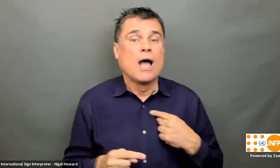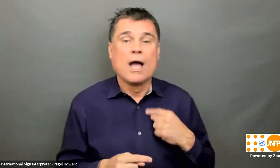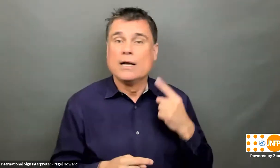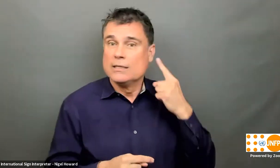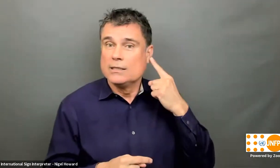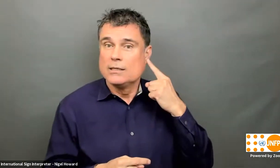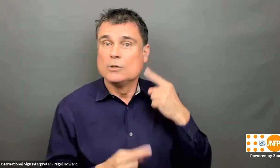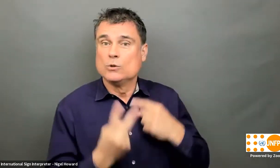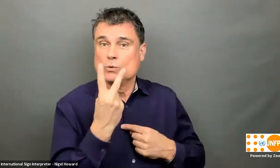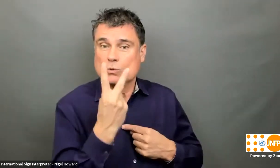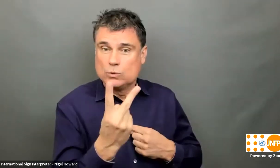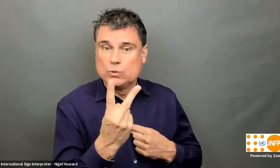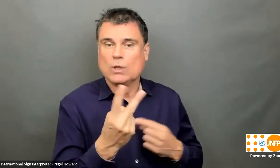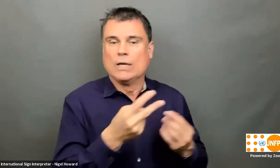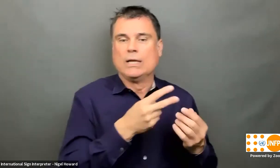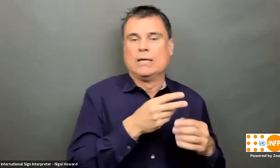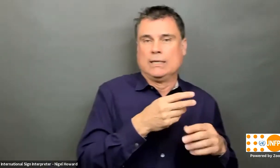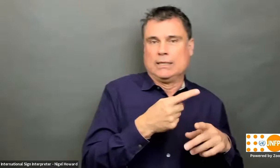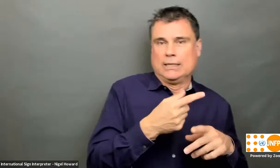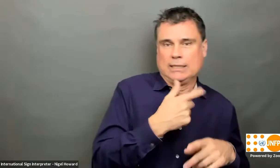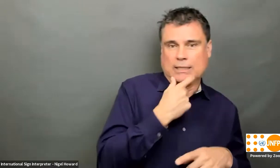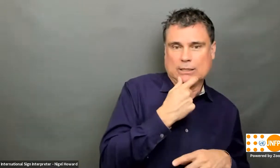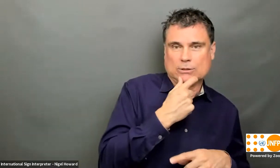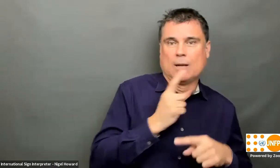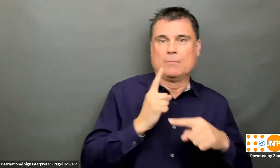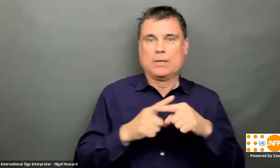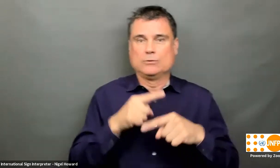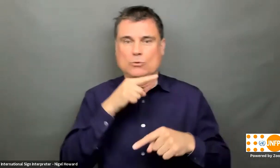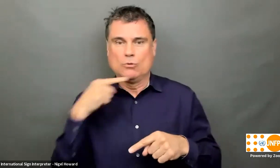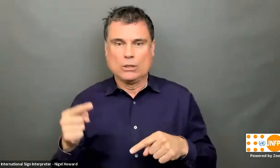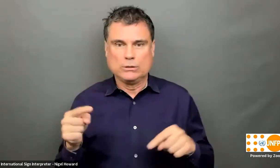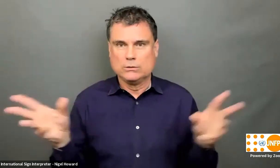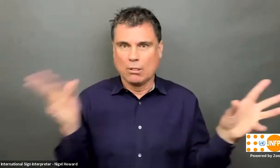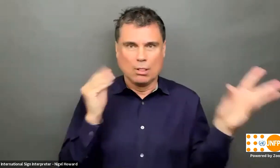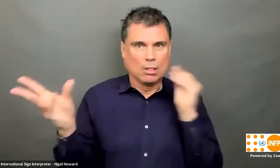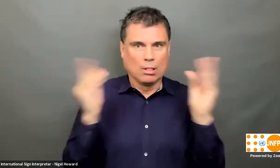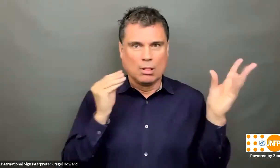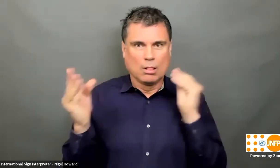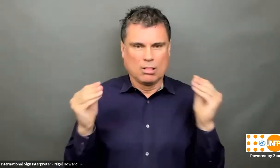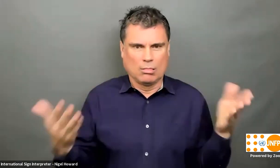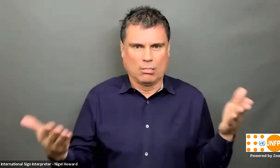going on. Are you connected more than once?